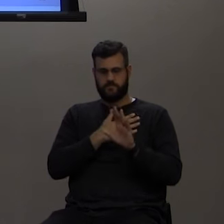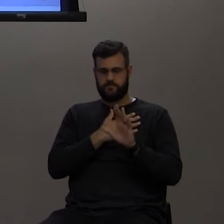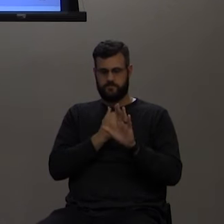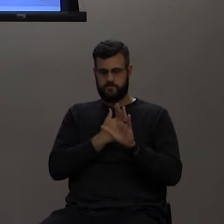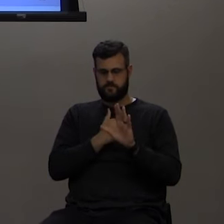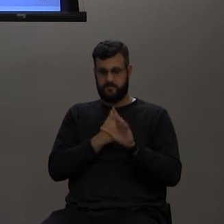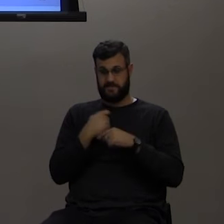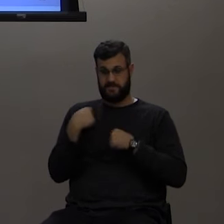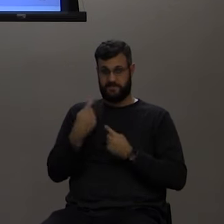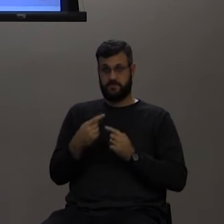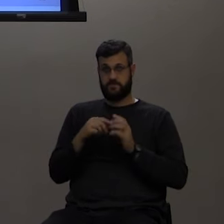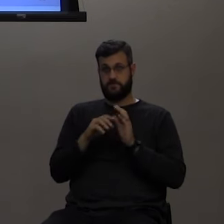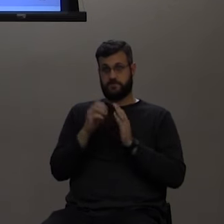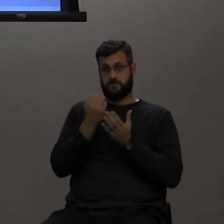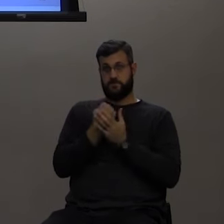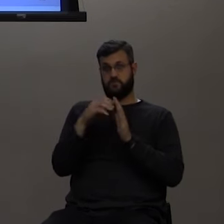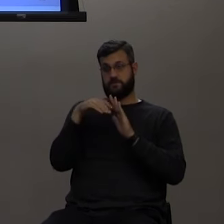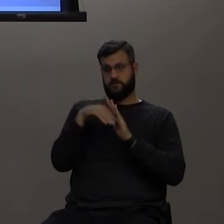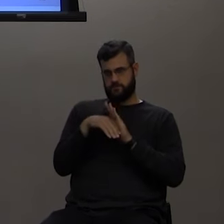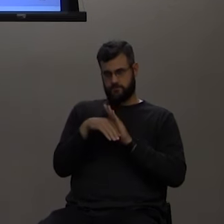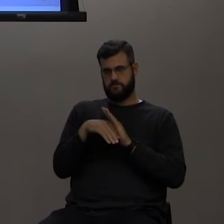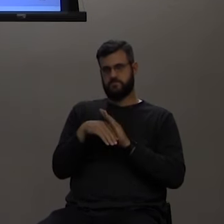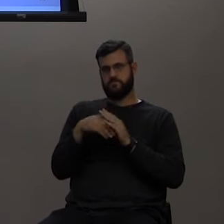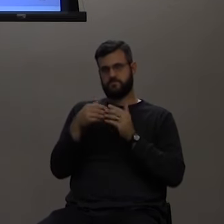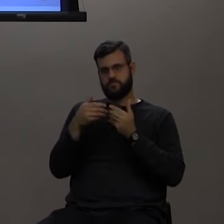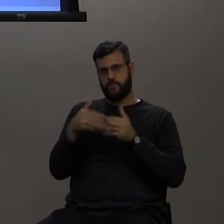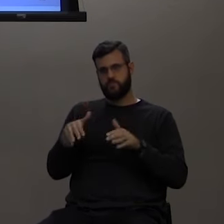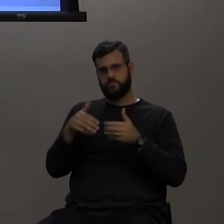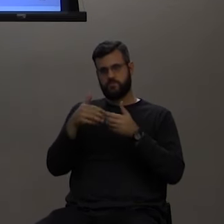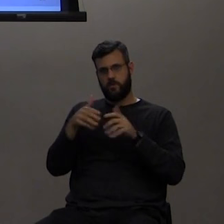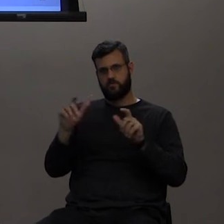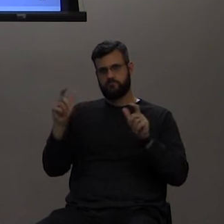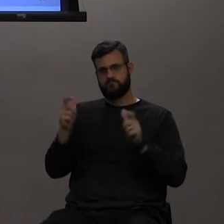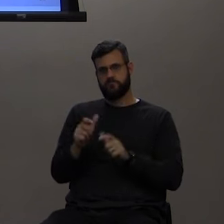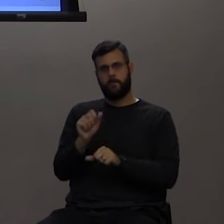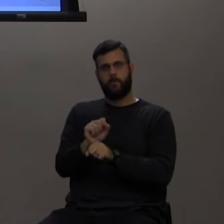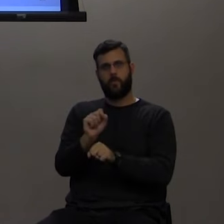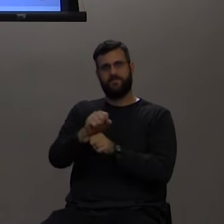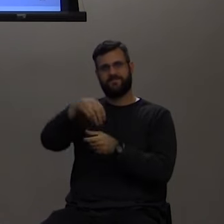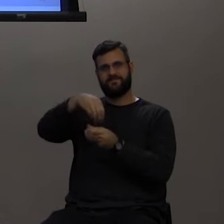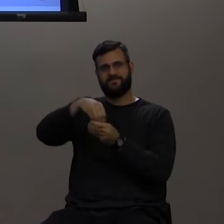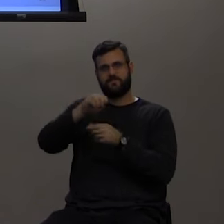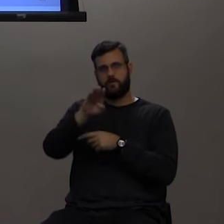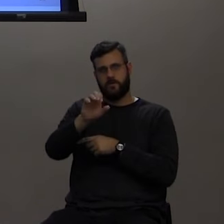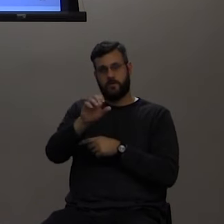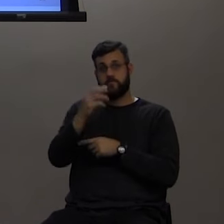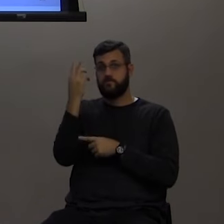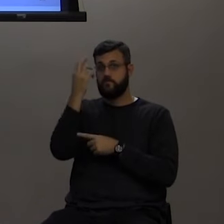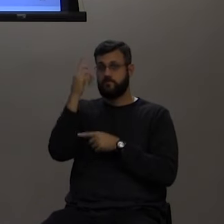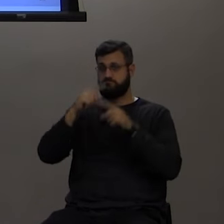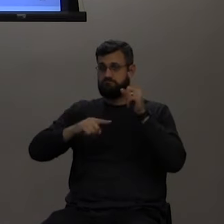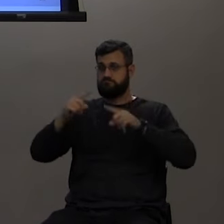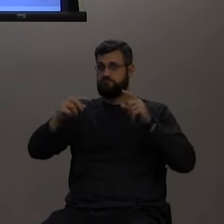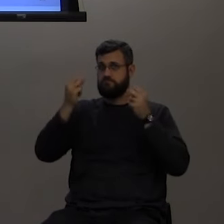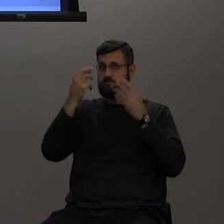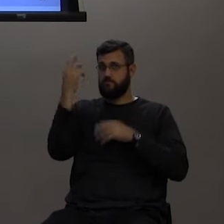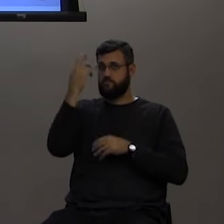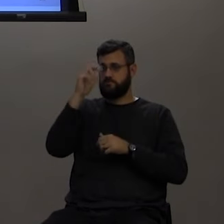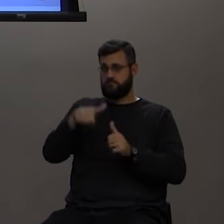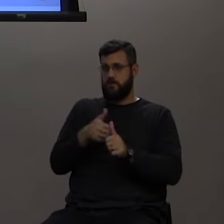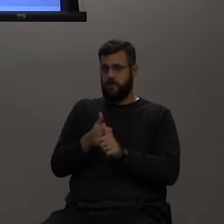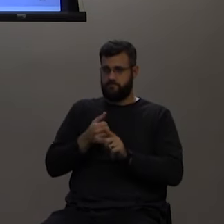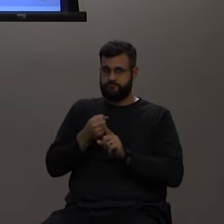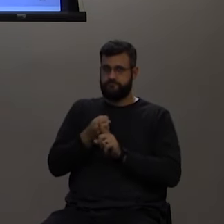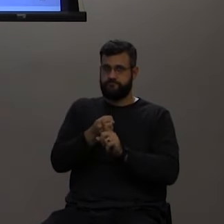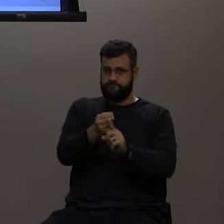Since the recession, there has been a loss of employment in Boyle County, but for a variety of reasons. There's a lot that's